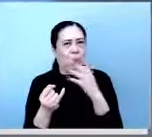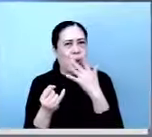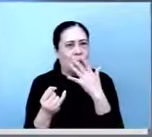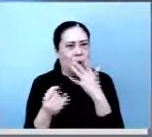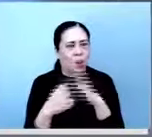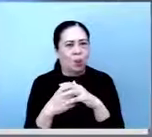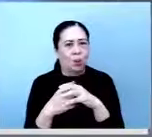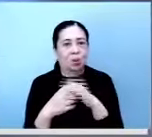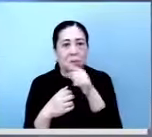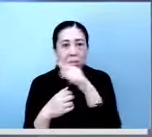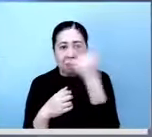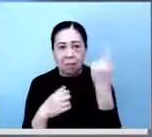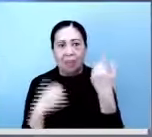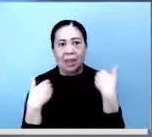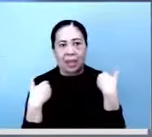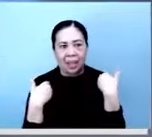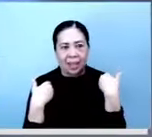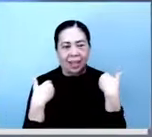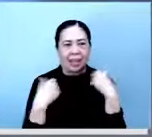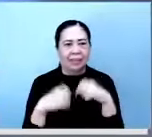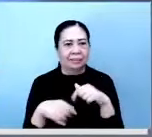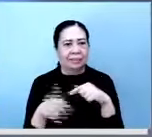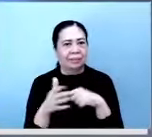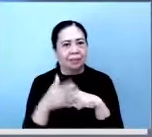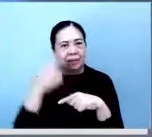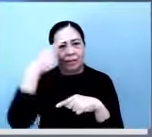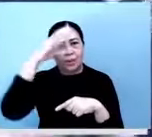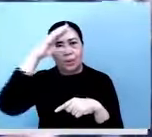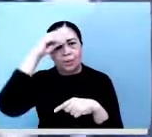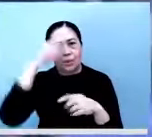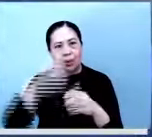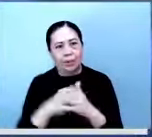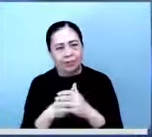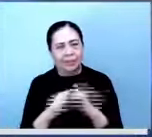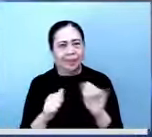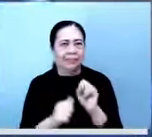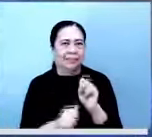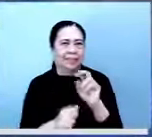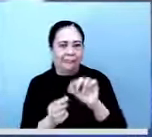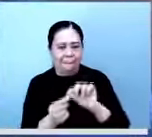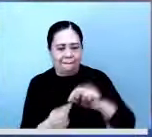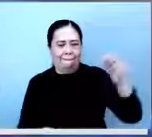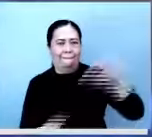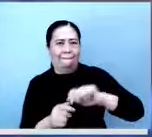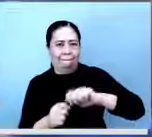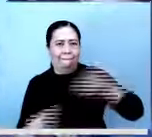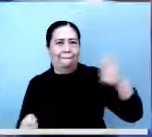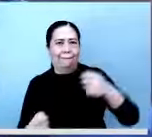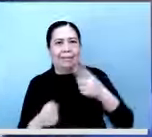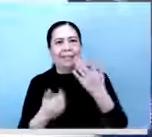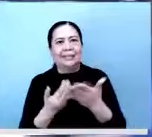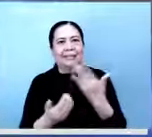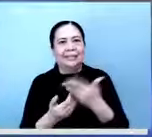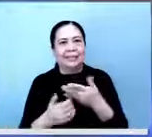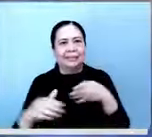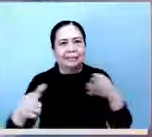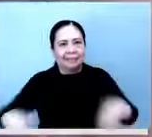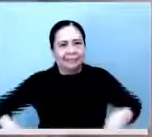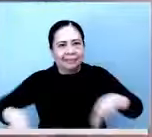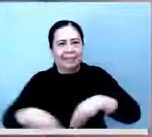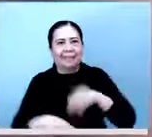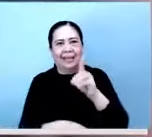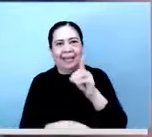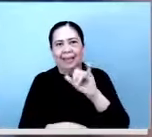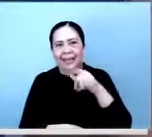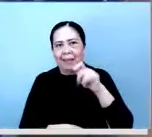have black also, no? Tapos, yes. this one for boys has snaps. Yan. Yan. Very para, convenient. Ano, yes. For